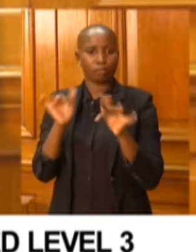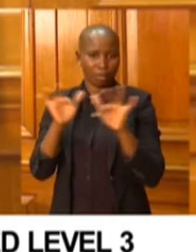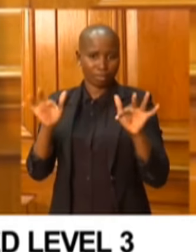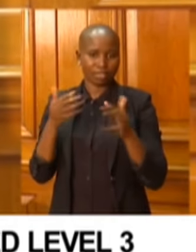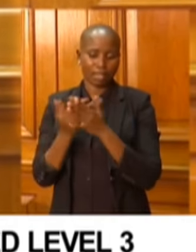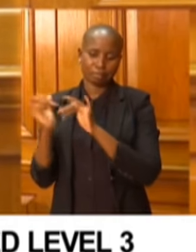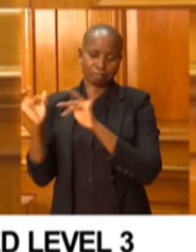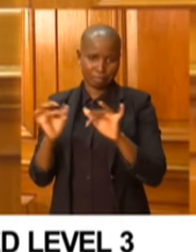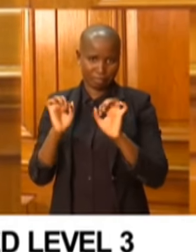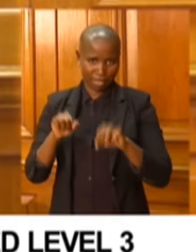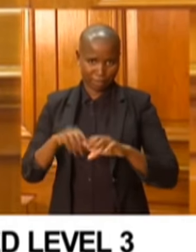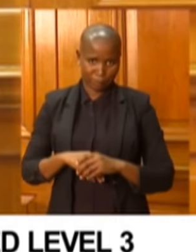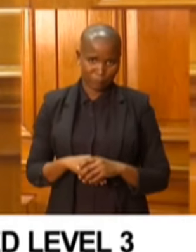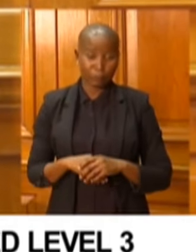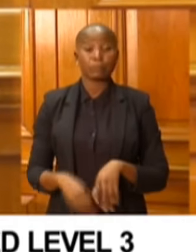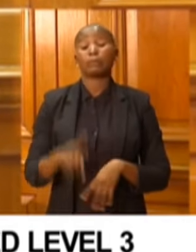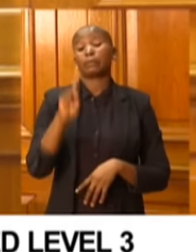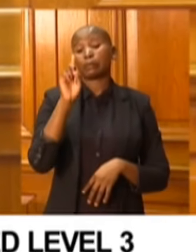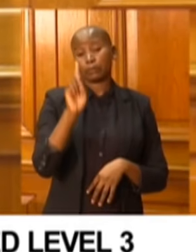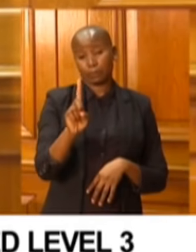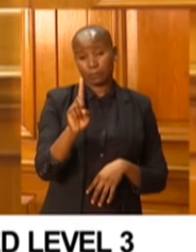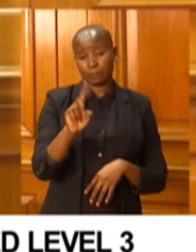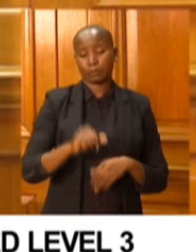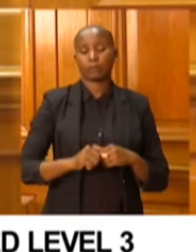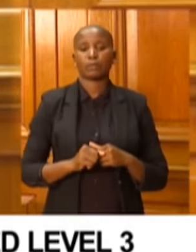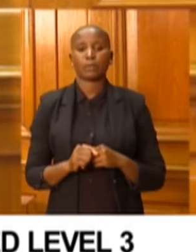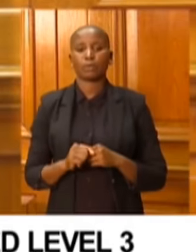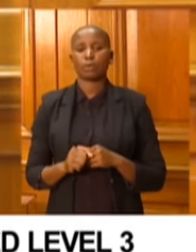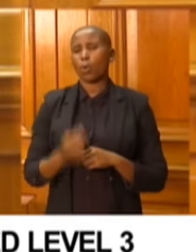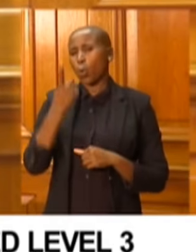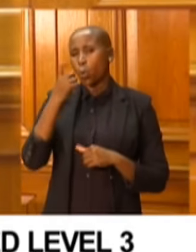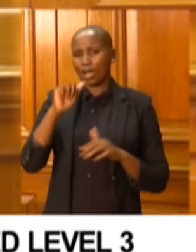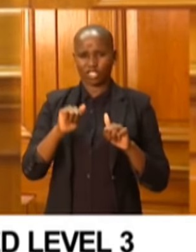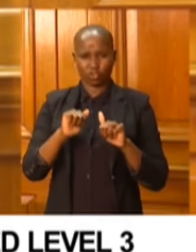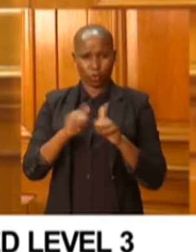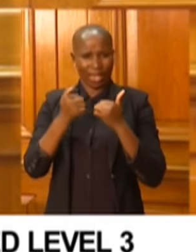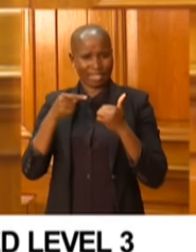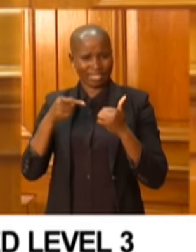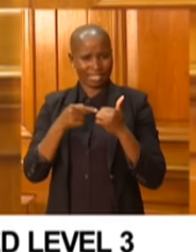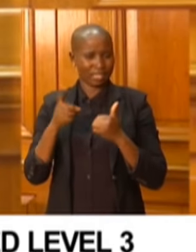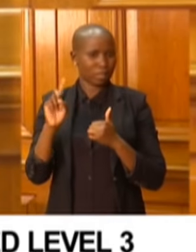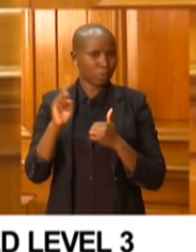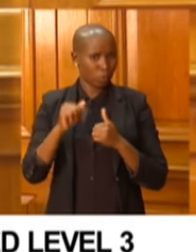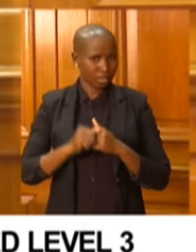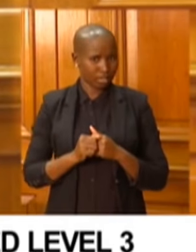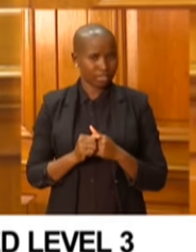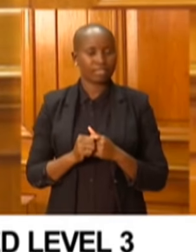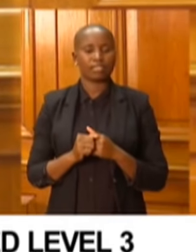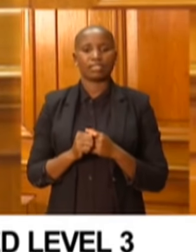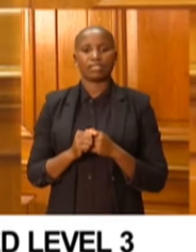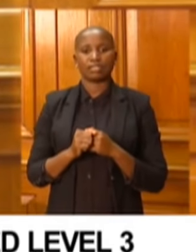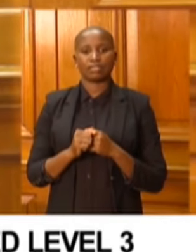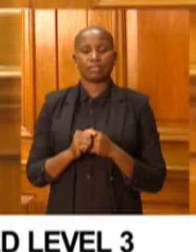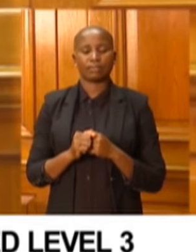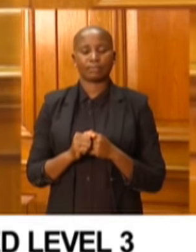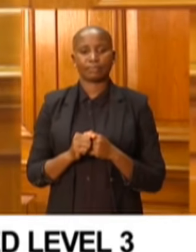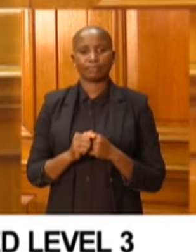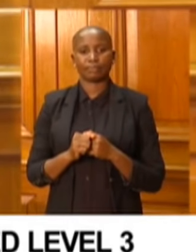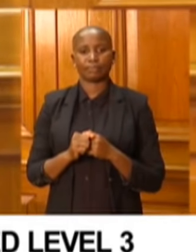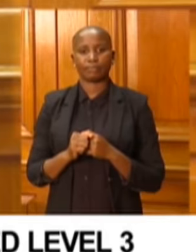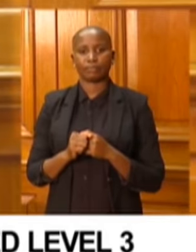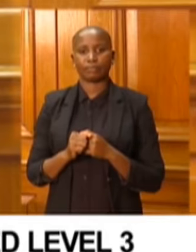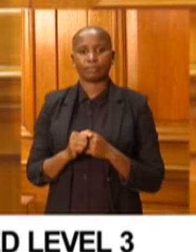One of the challenges that we have as the festive season draws to a close is